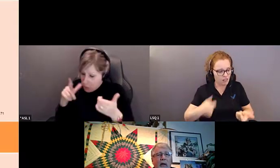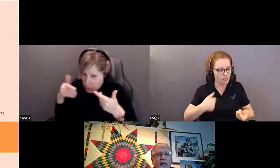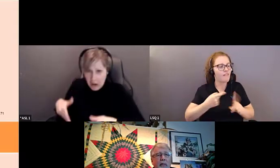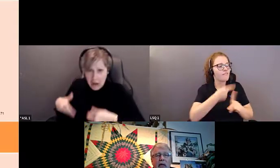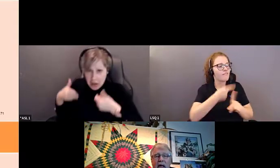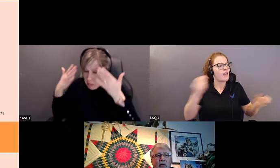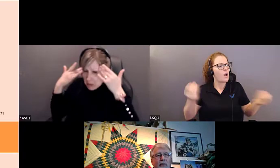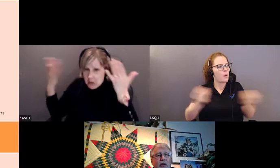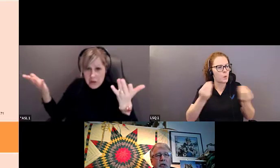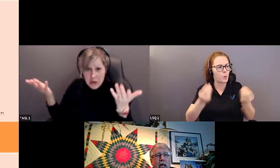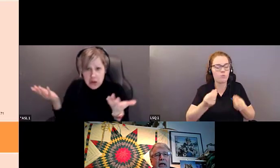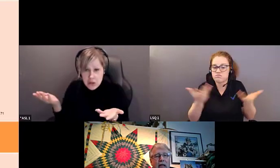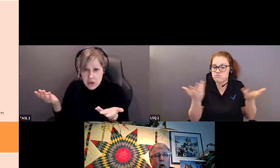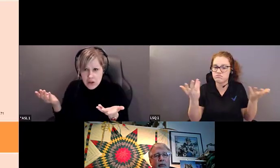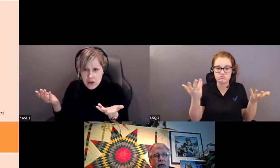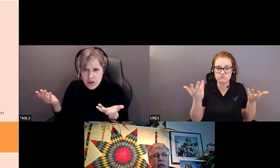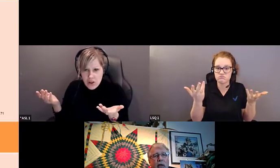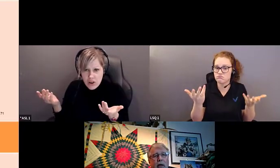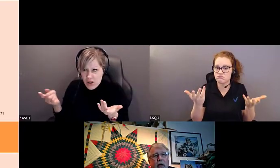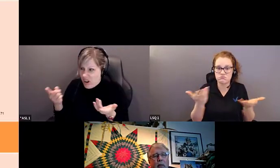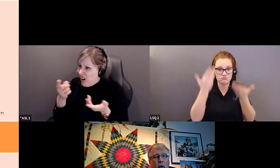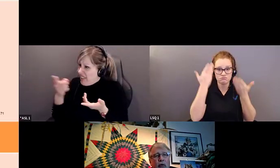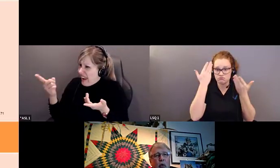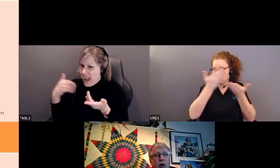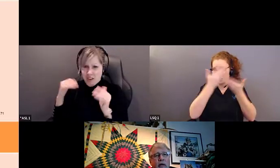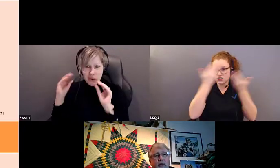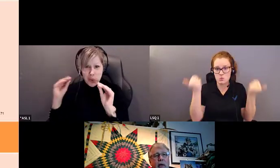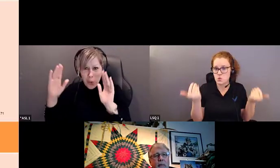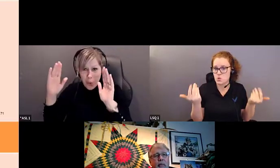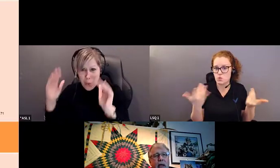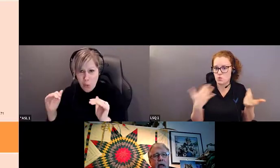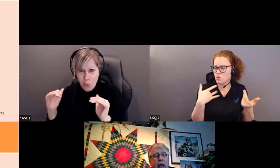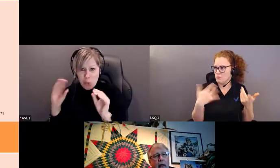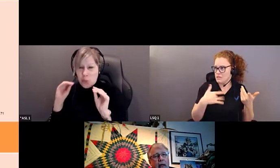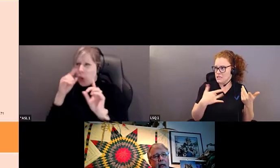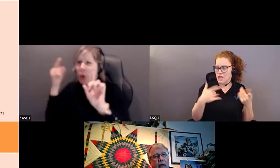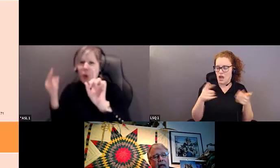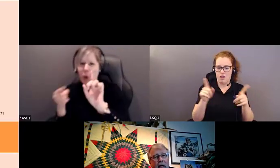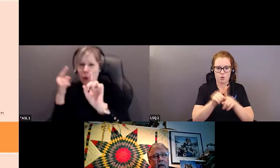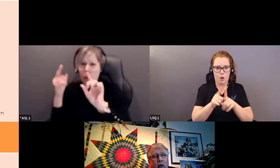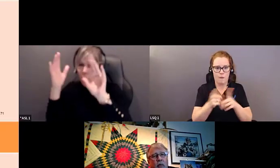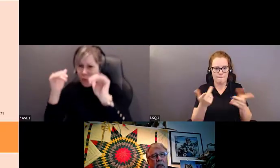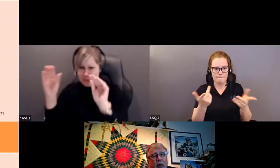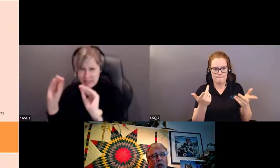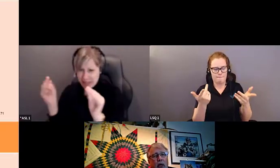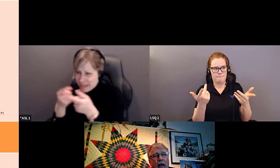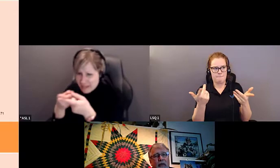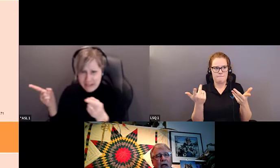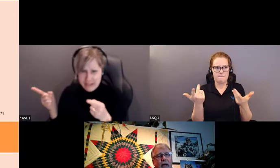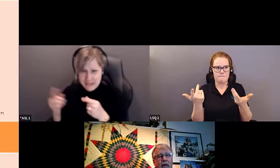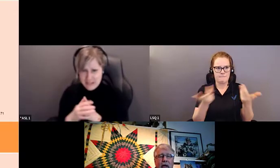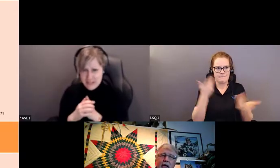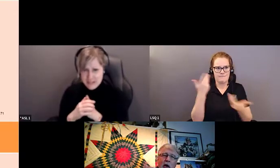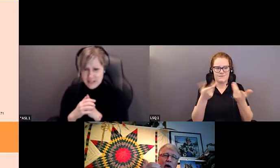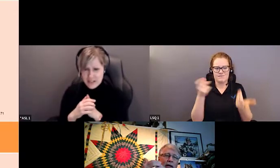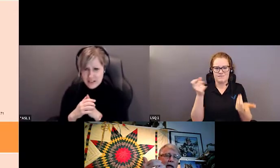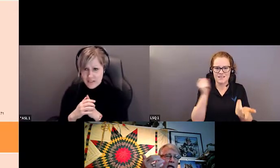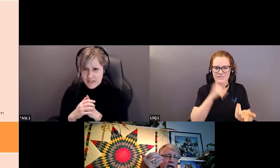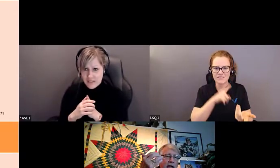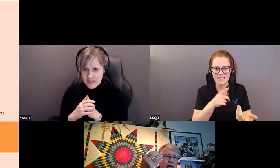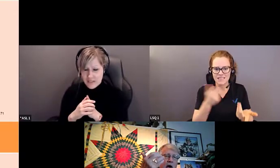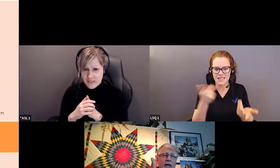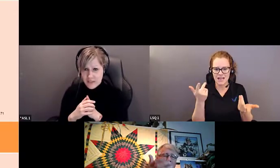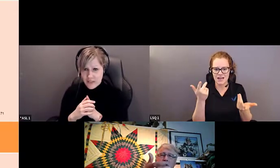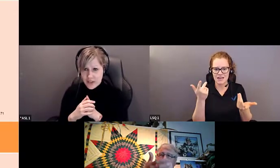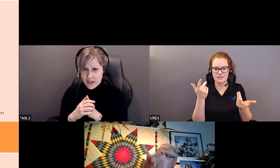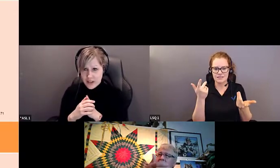difficult time being able to vision anything hopeful to move towards. Those people who have not taken on